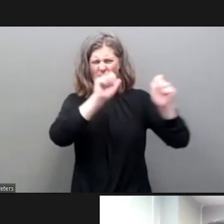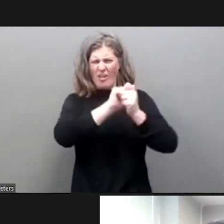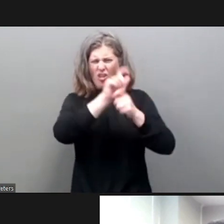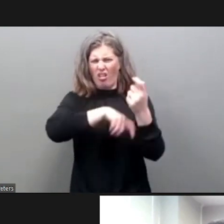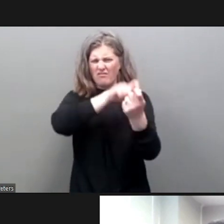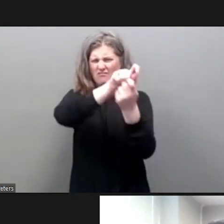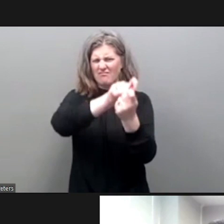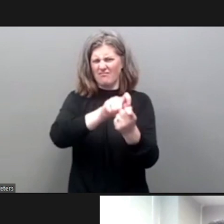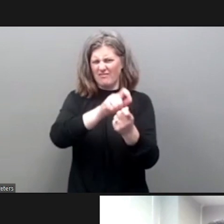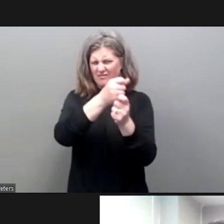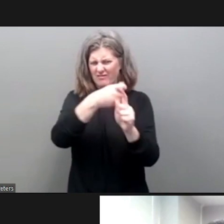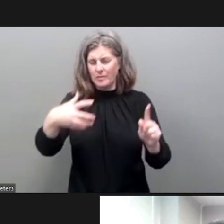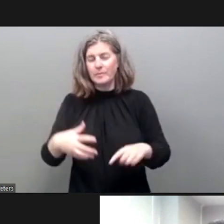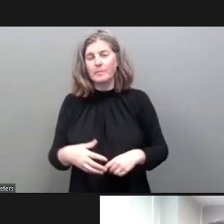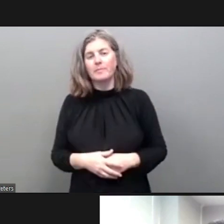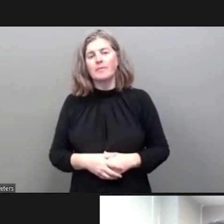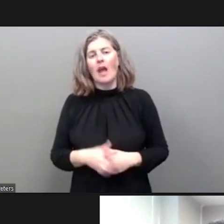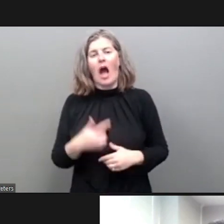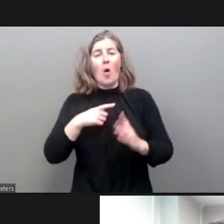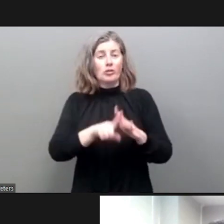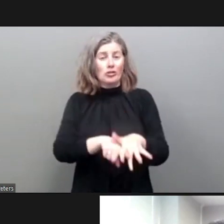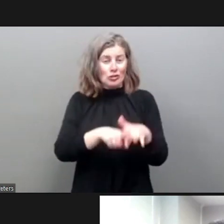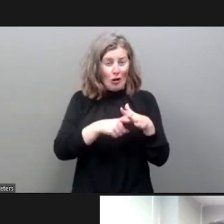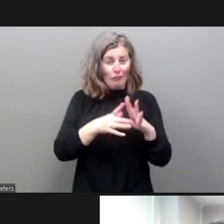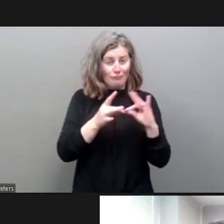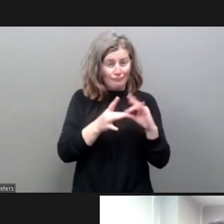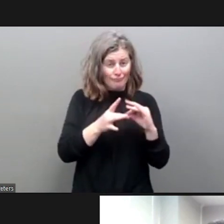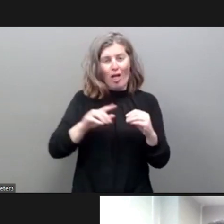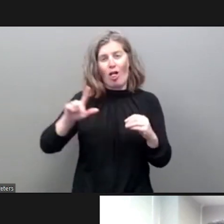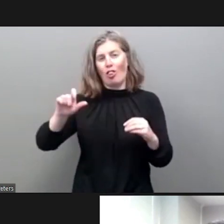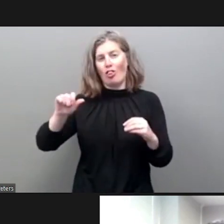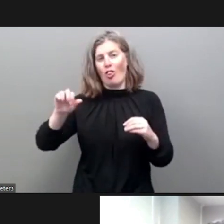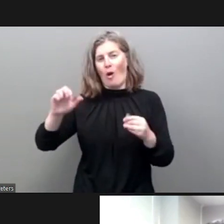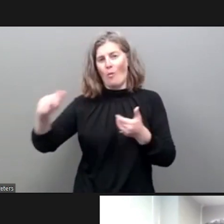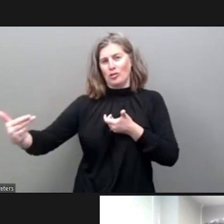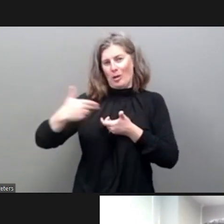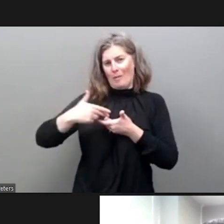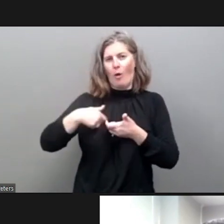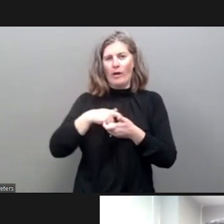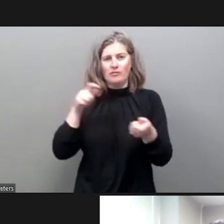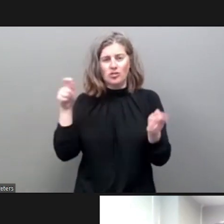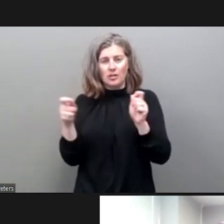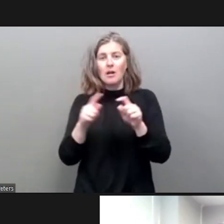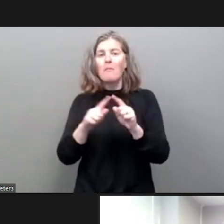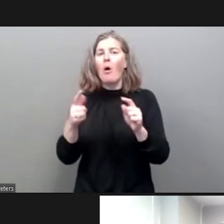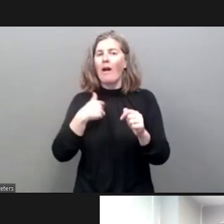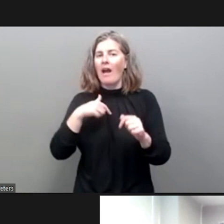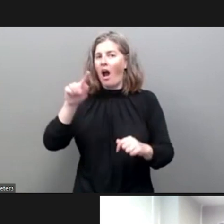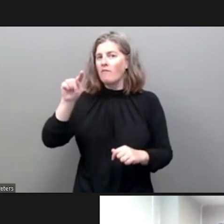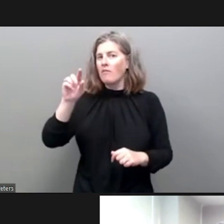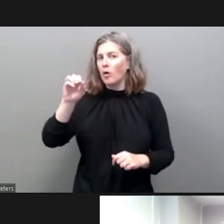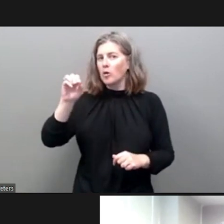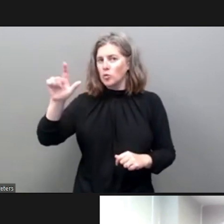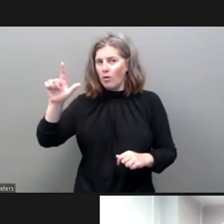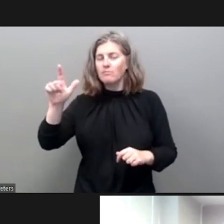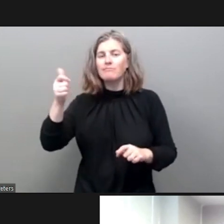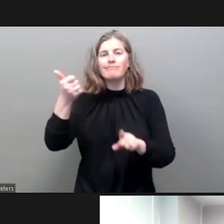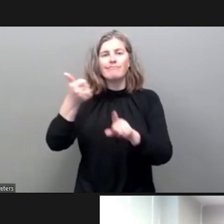And I'm going to start, and I think Laura will jump in on how we've changed things a little bit. But there is a tool that's